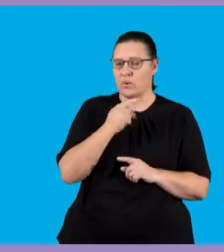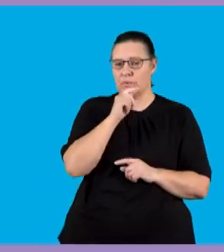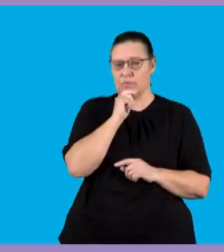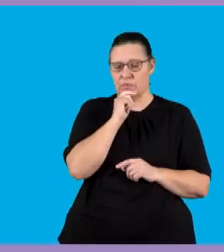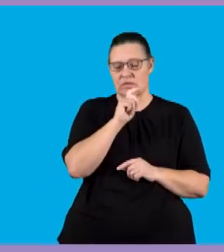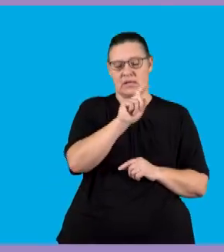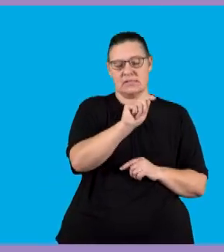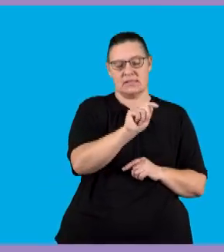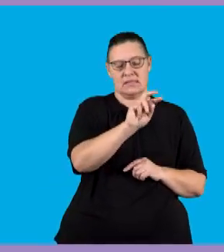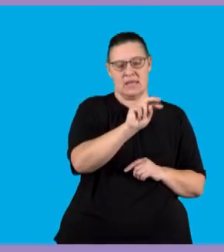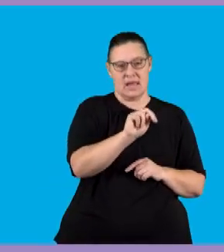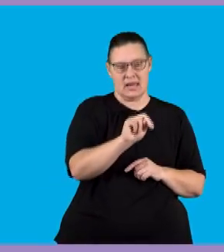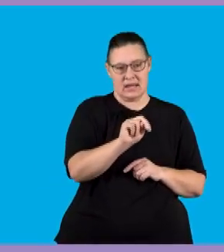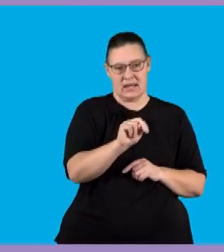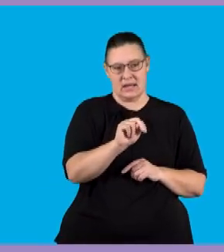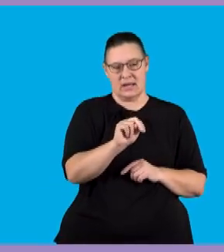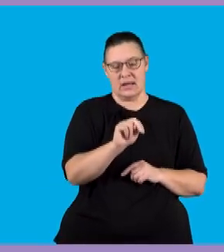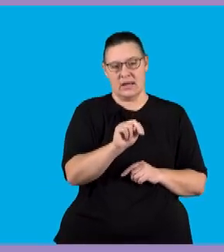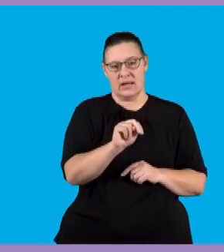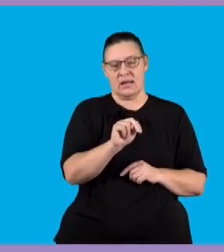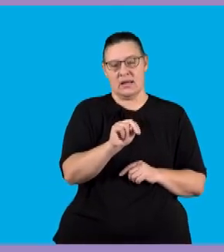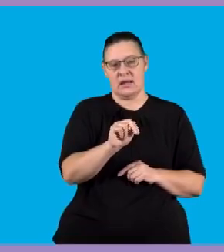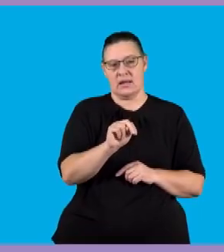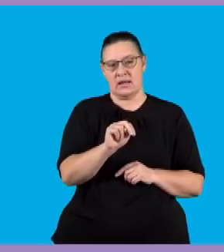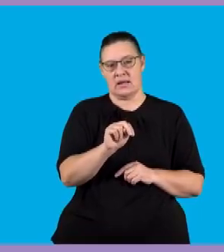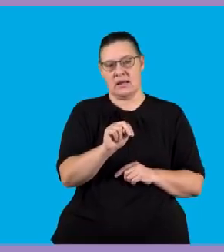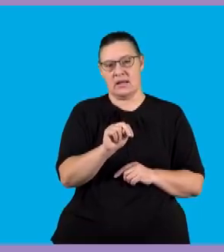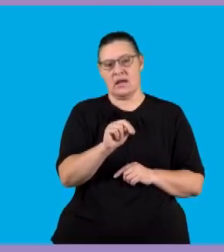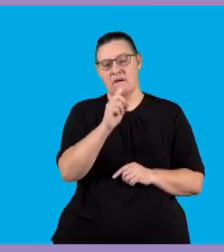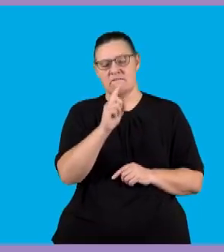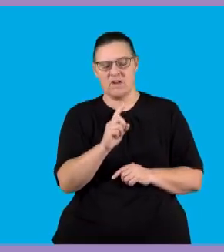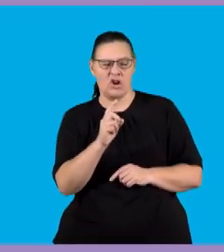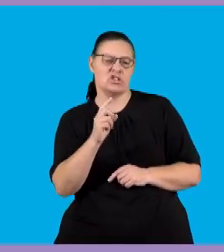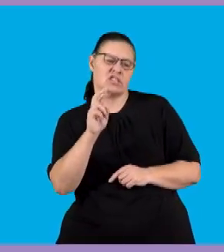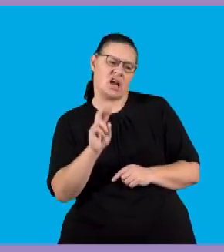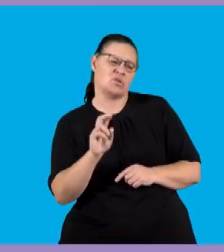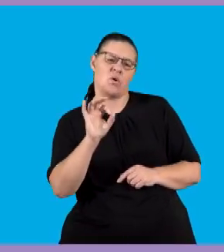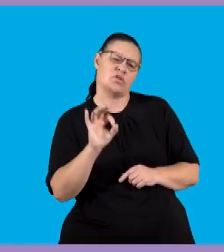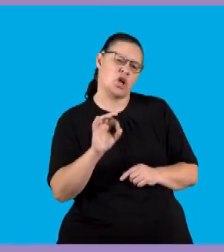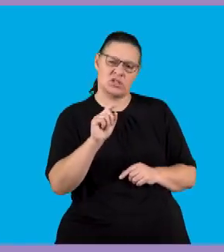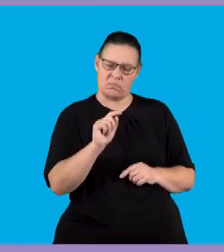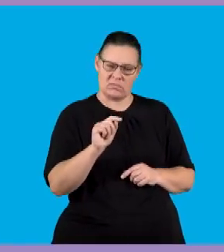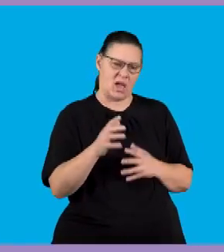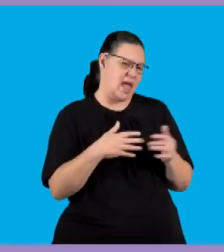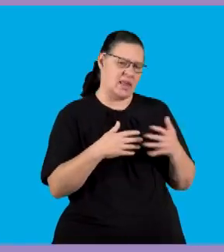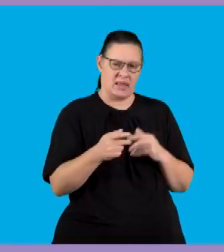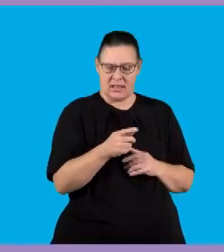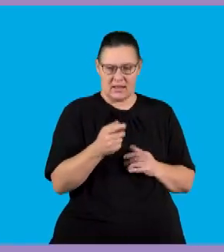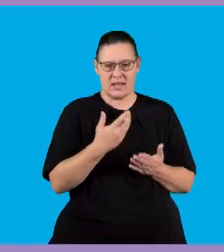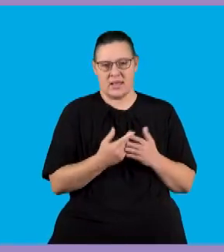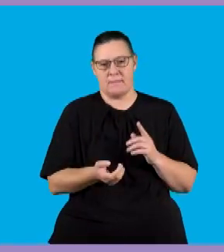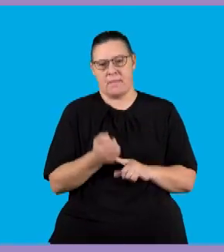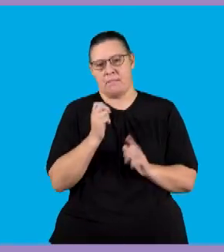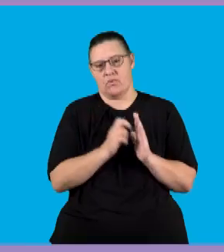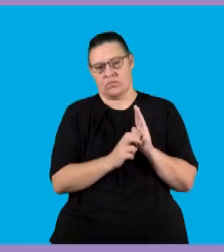that to find the rule, we are going to use the first term or the second term or the third term, but any 2 of these